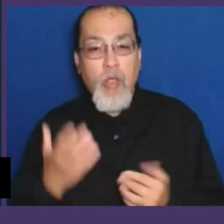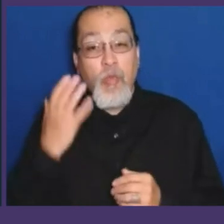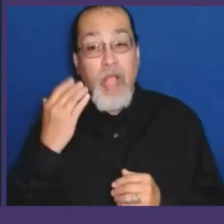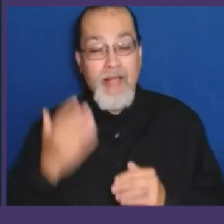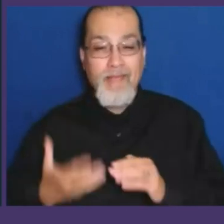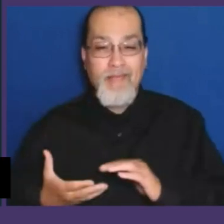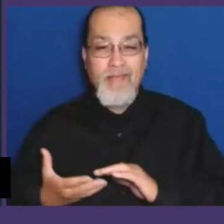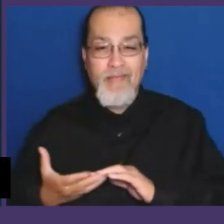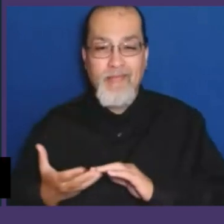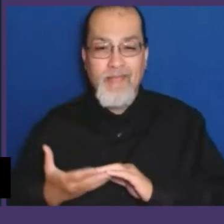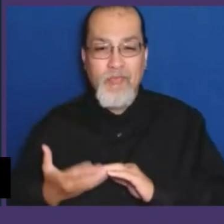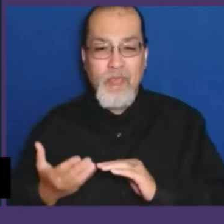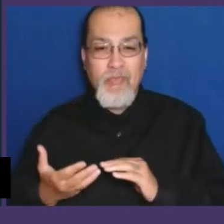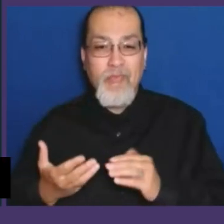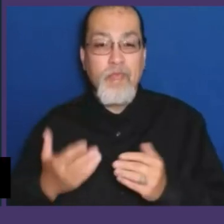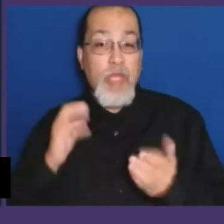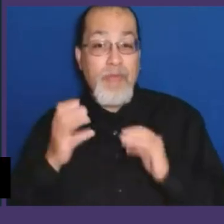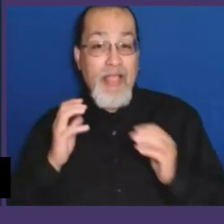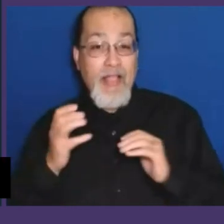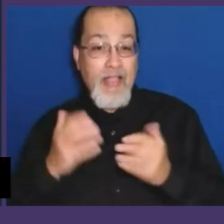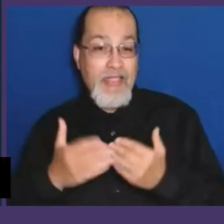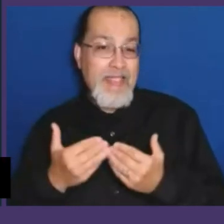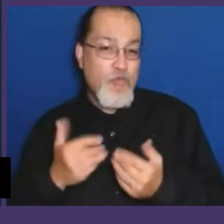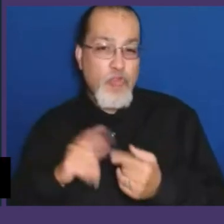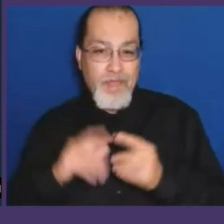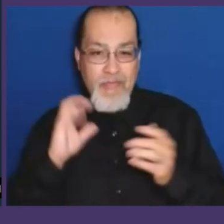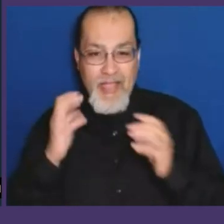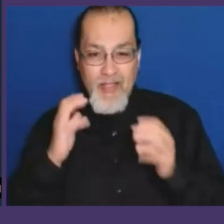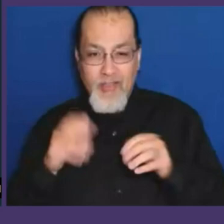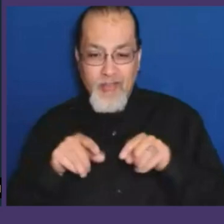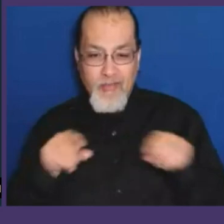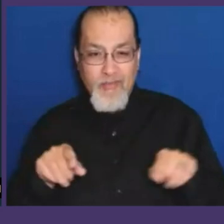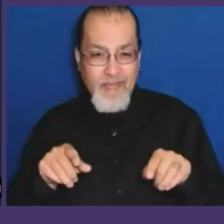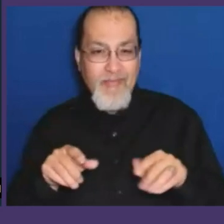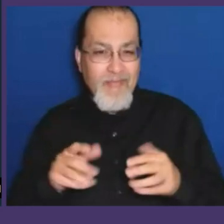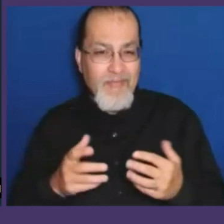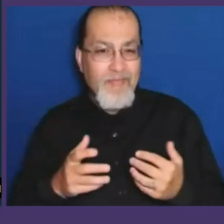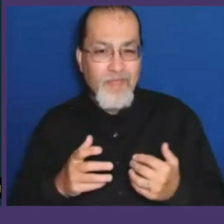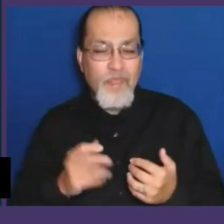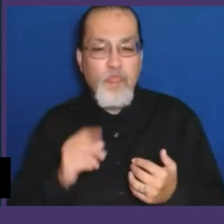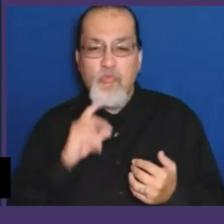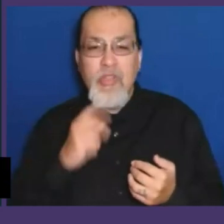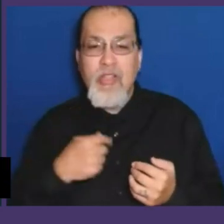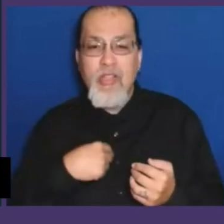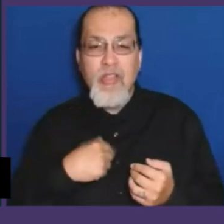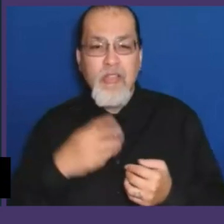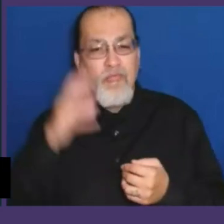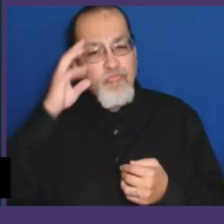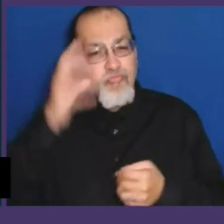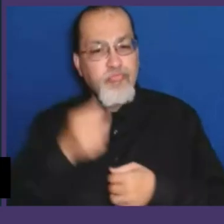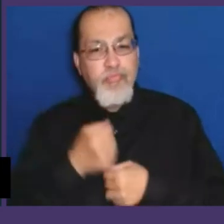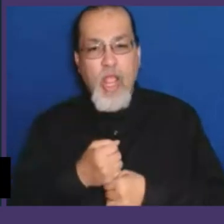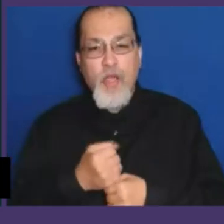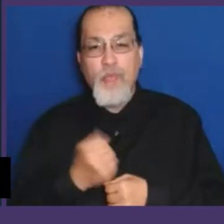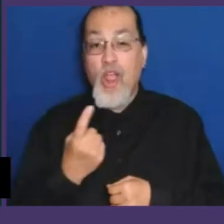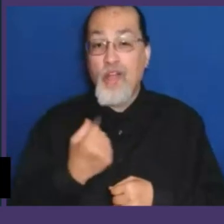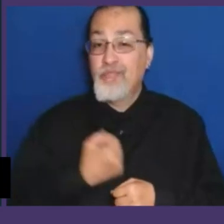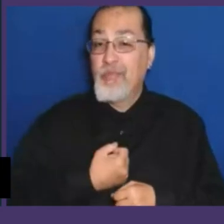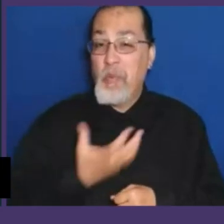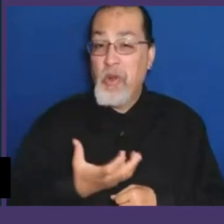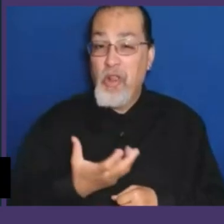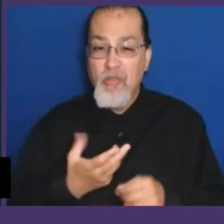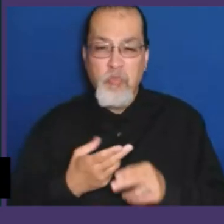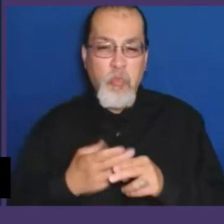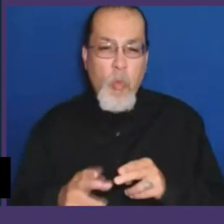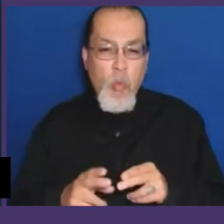generate. So let's take an example of generating a haiku. Suppose I ask a model to write a haiku about paperclips. If you're a contractor trying